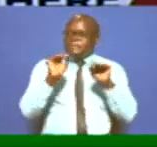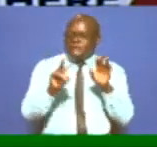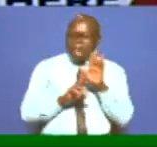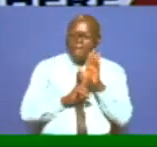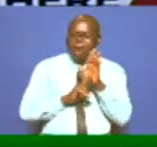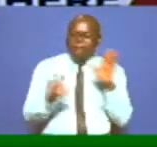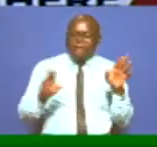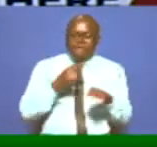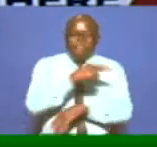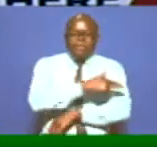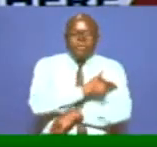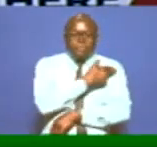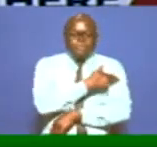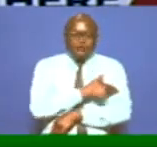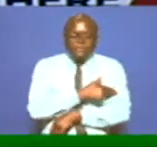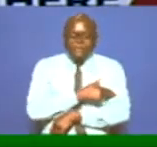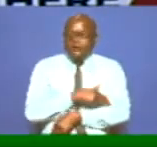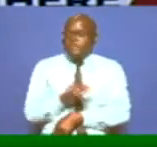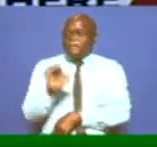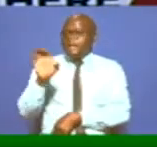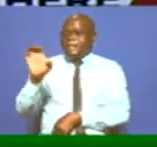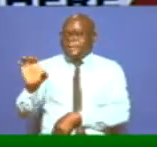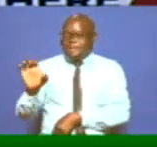Hospital. E.